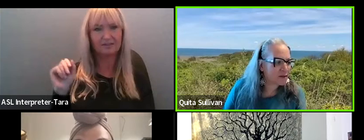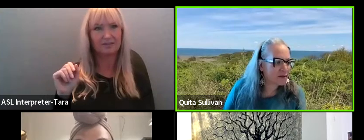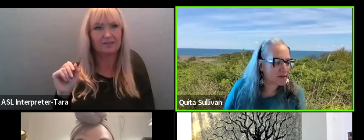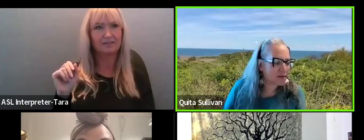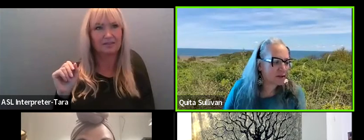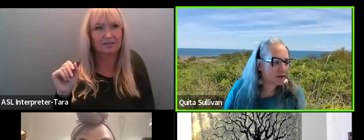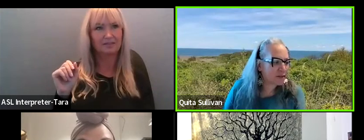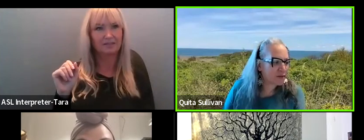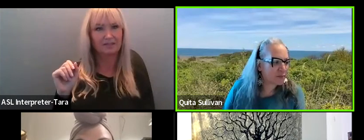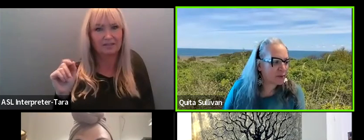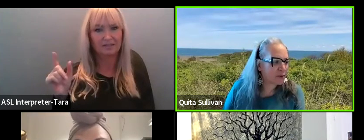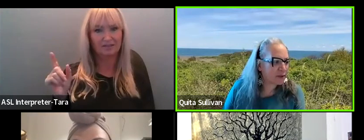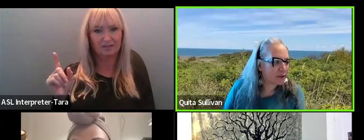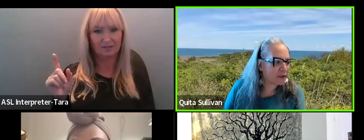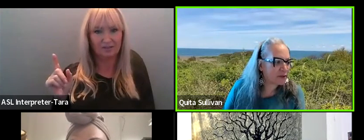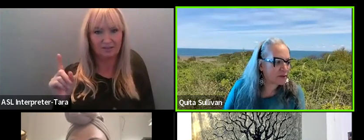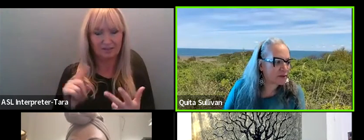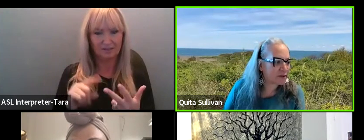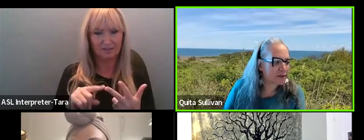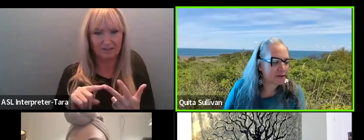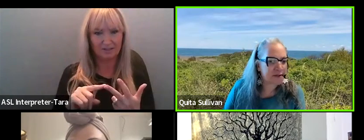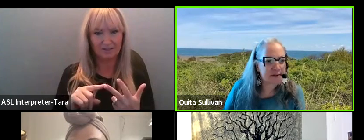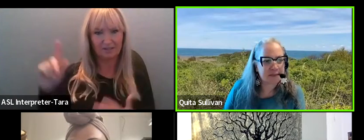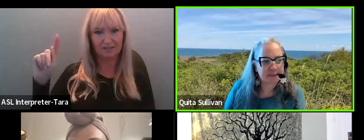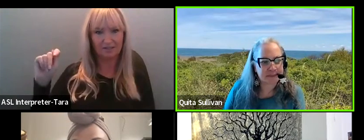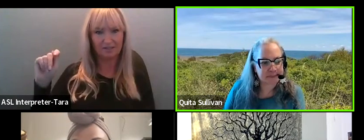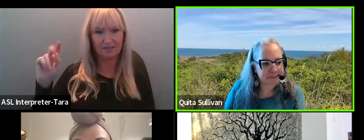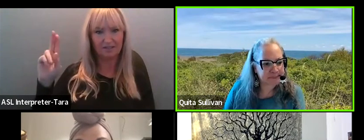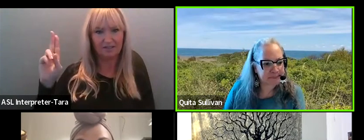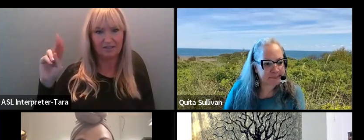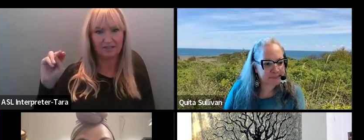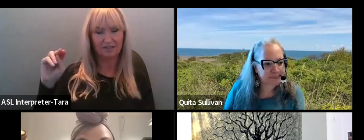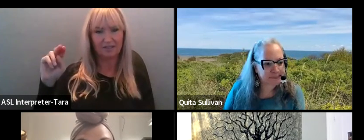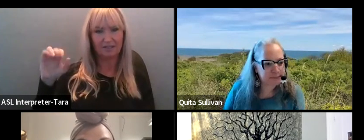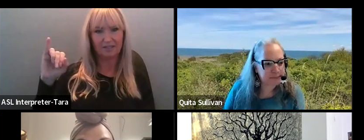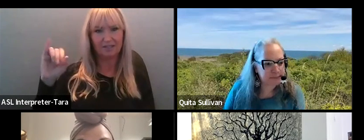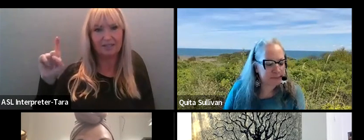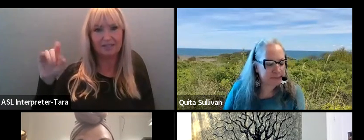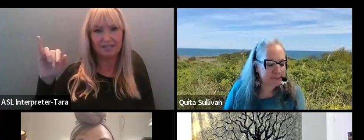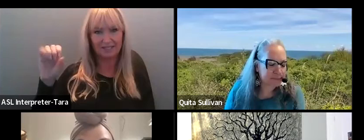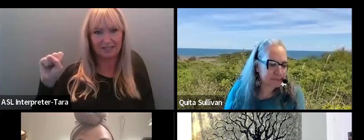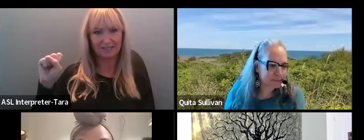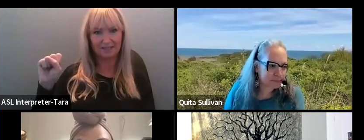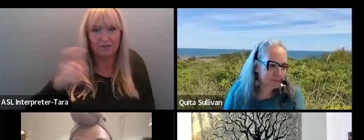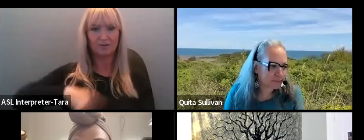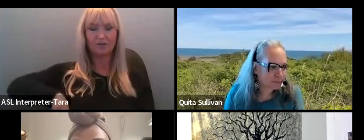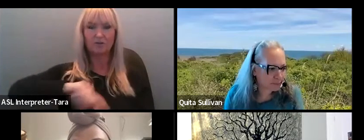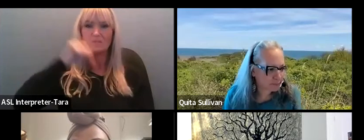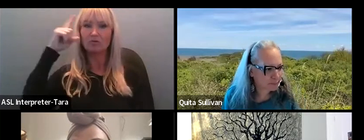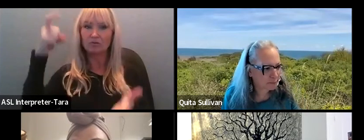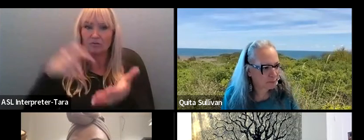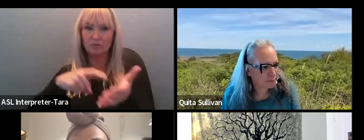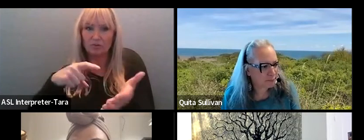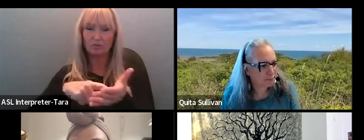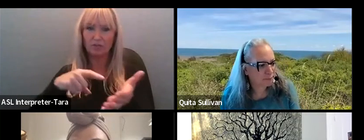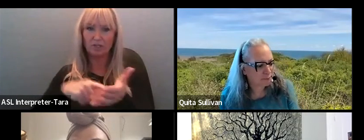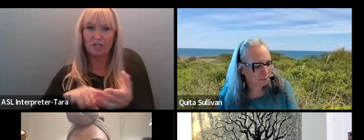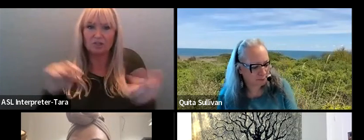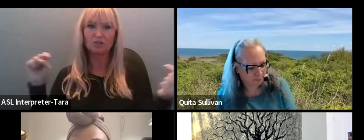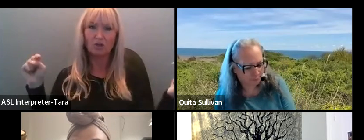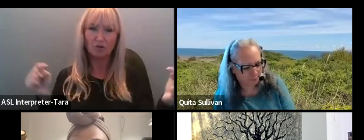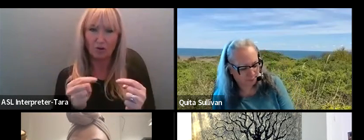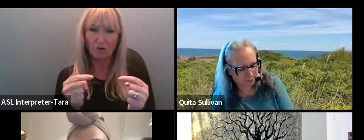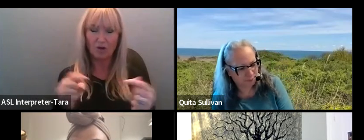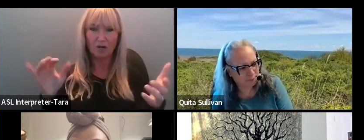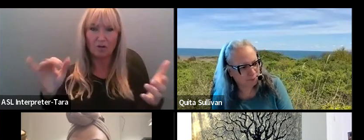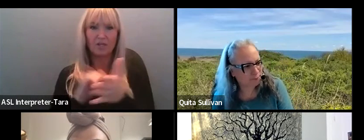The Sakyak, the Podunk, and the Tunixis. Thank you. We acknowledge the grave harm that colonialism